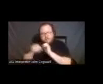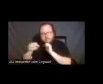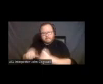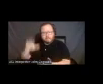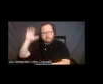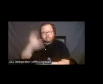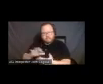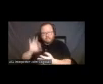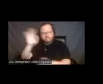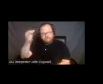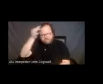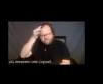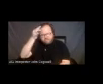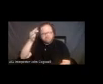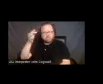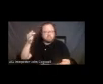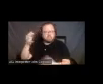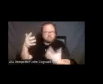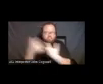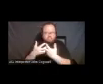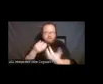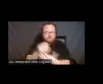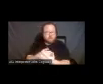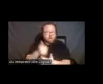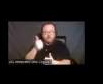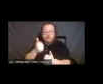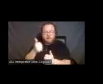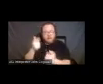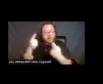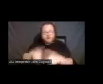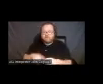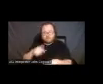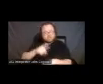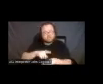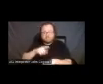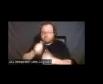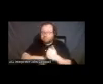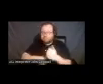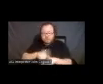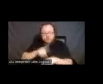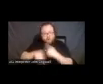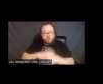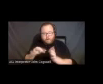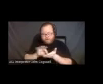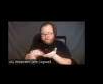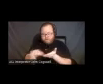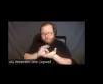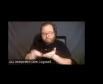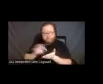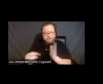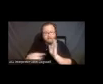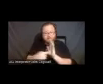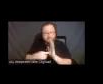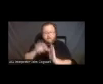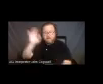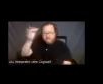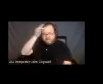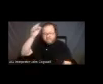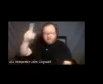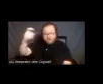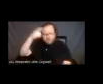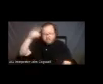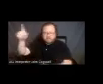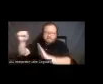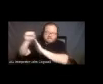federal matching dollars. So what happens that every time Medi-Cal is billed, the federal government comes down, that's a